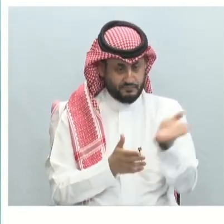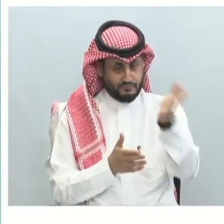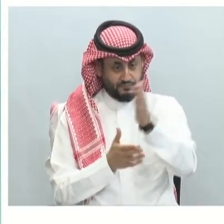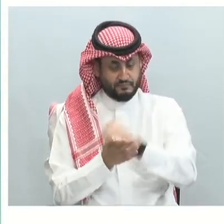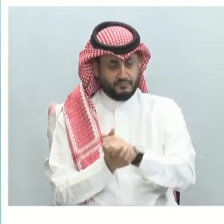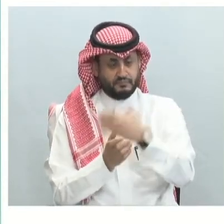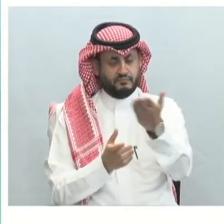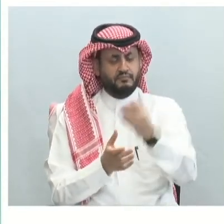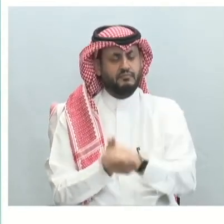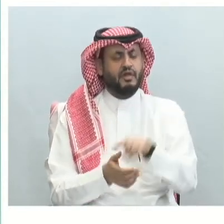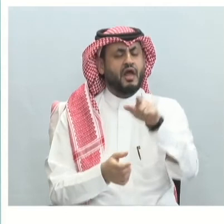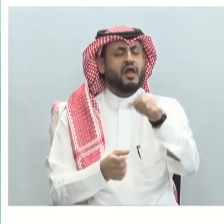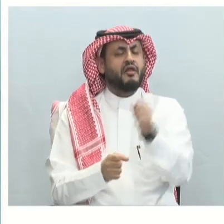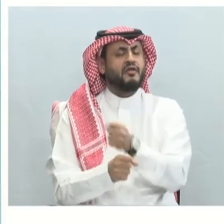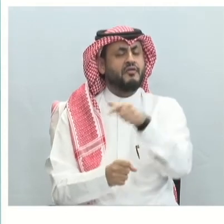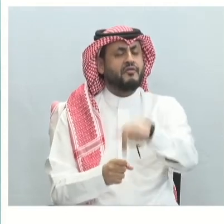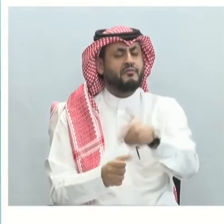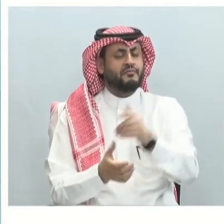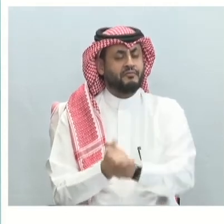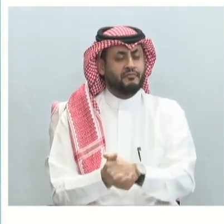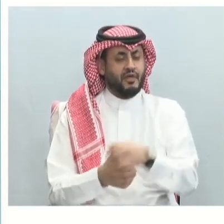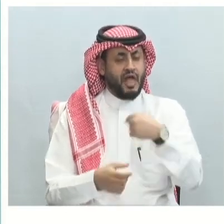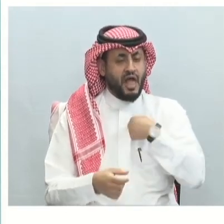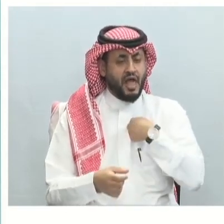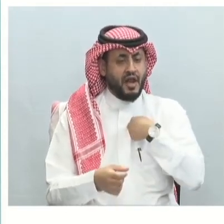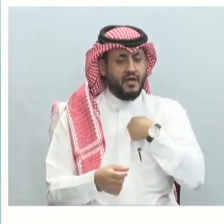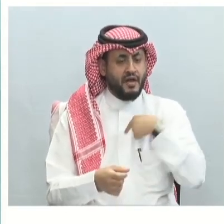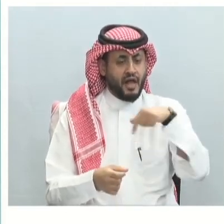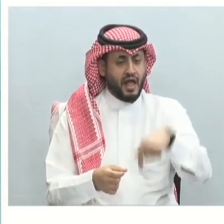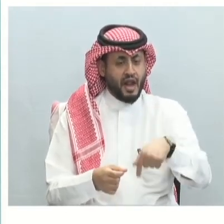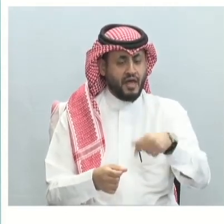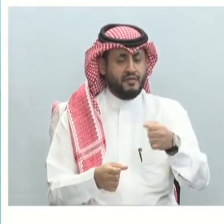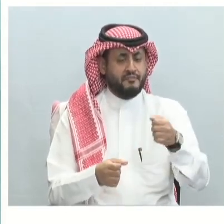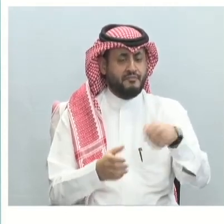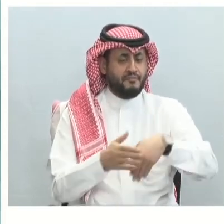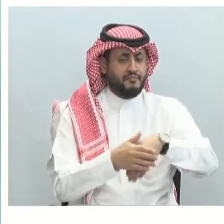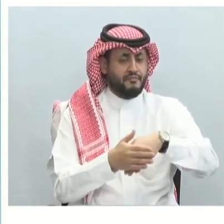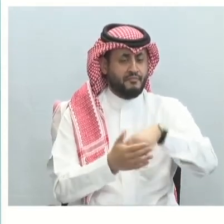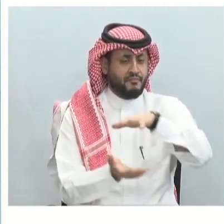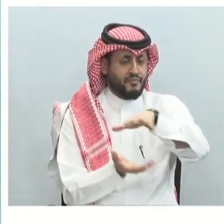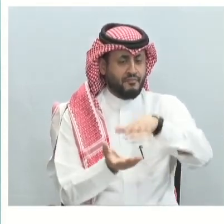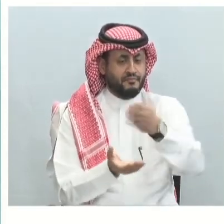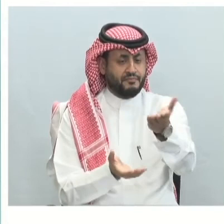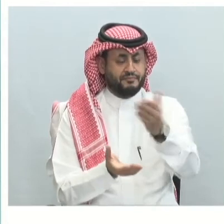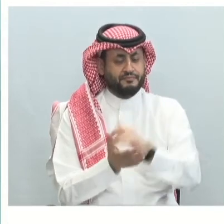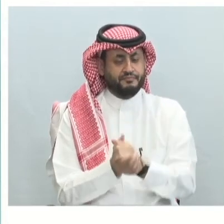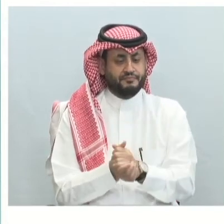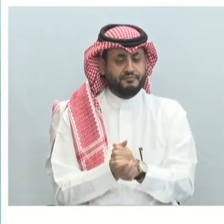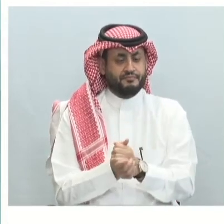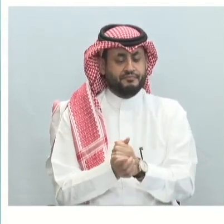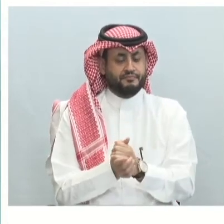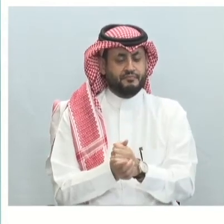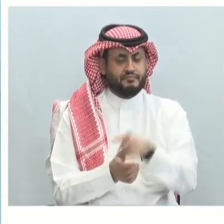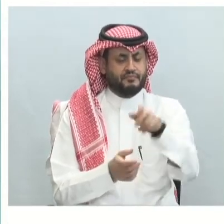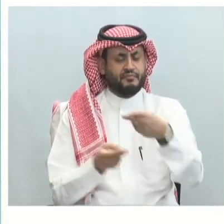this? What are you doing? I'm playing football. I'm playing football. Playing